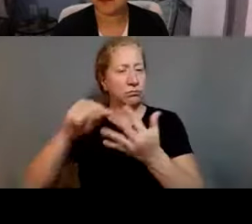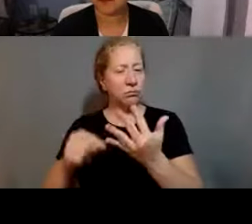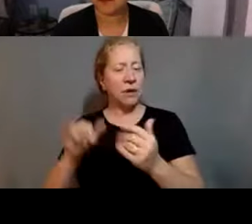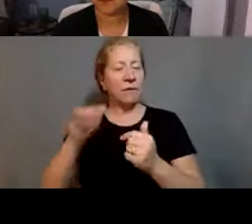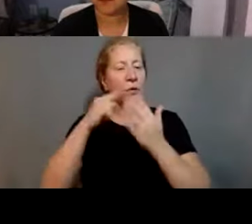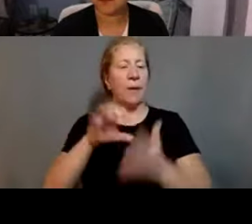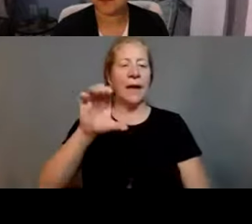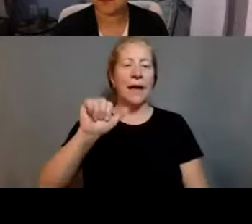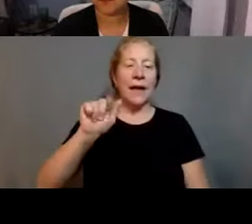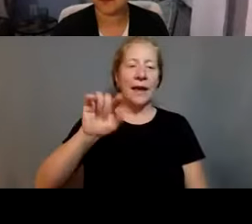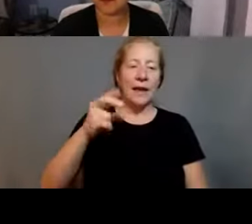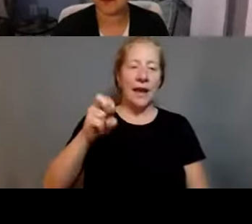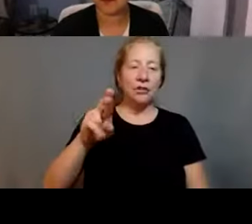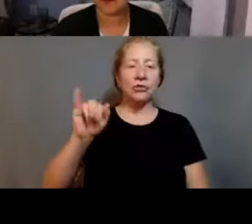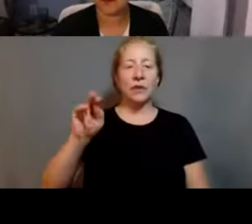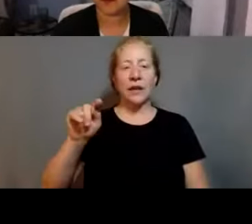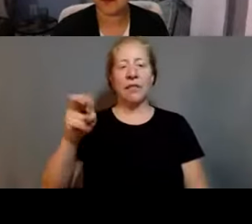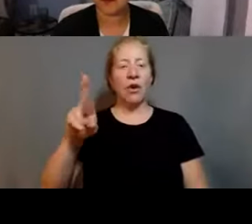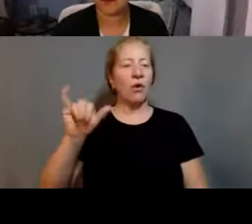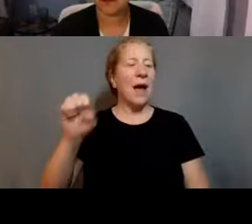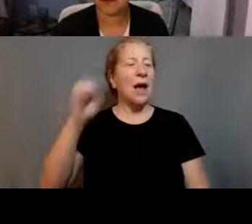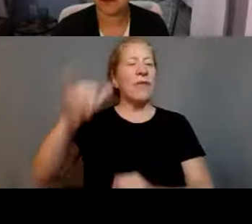Rye, and she had all the canon,